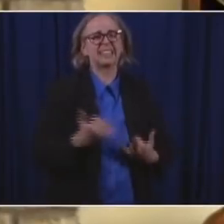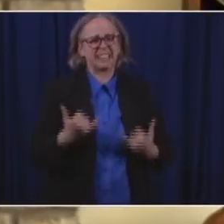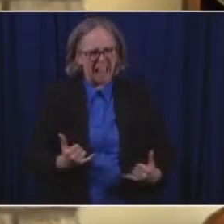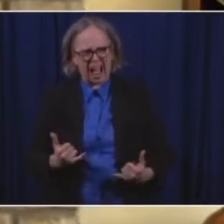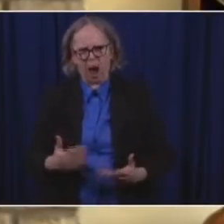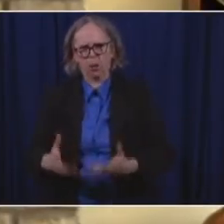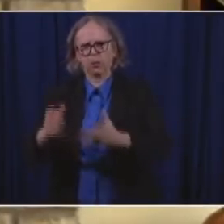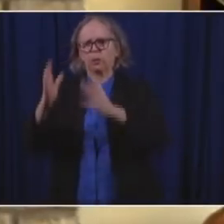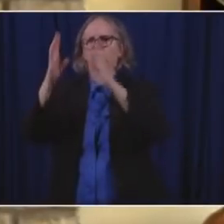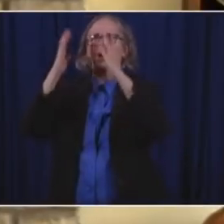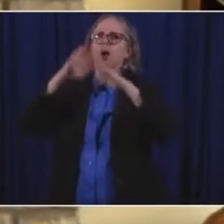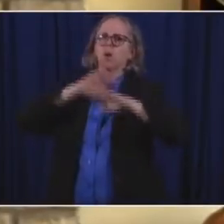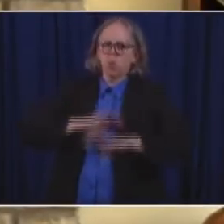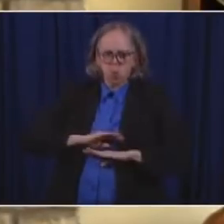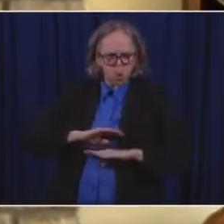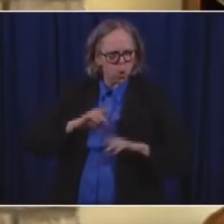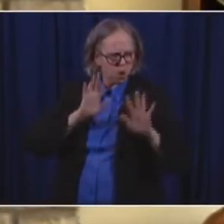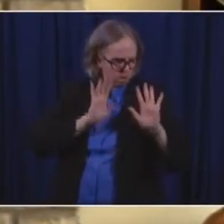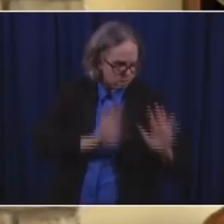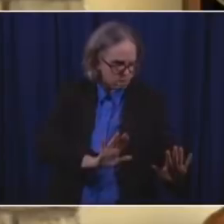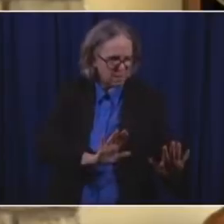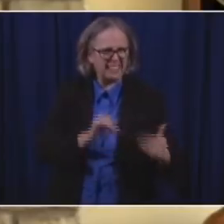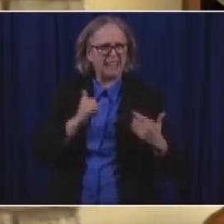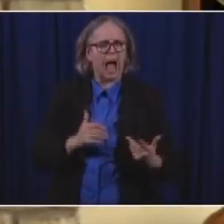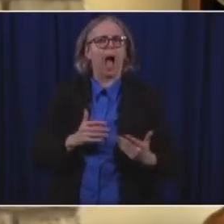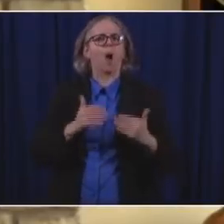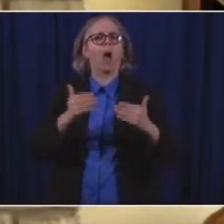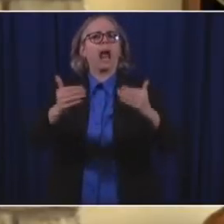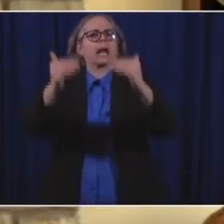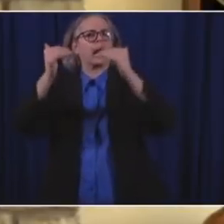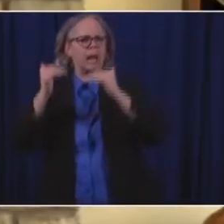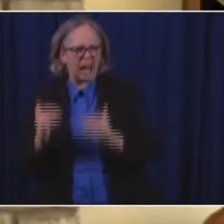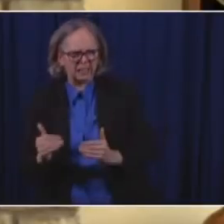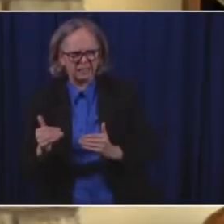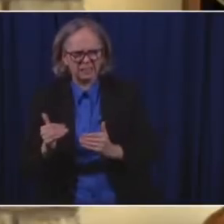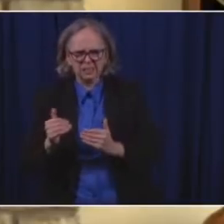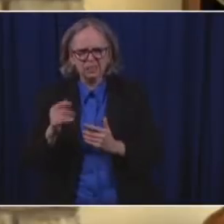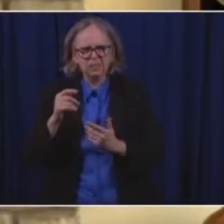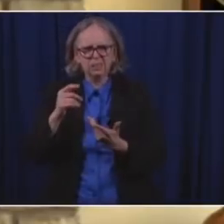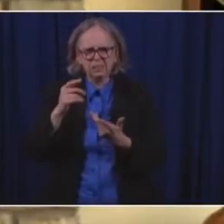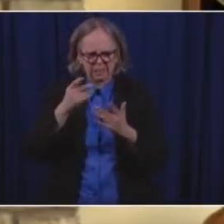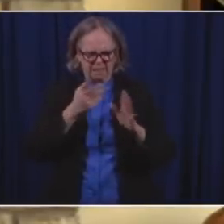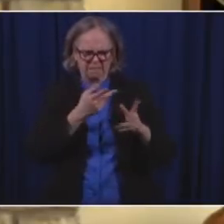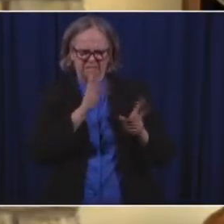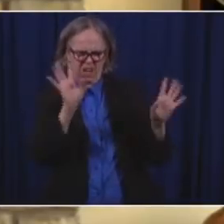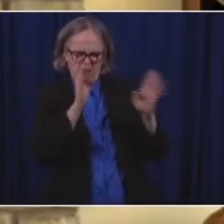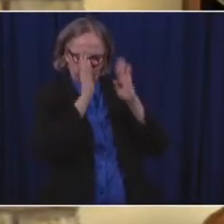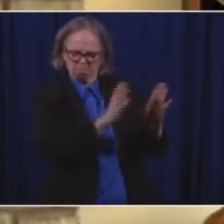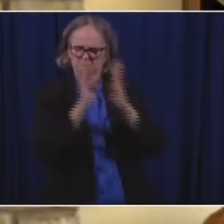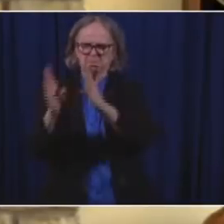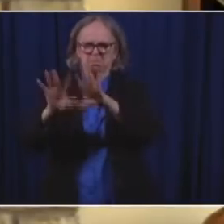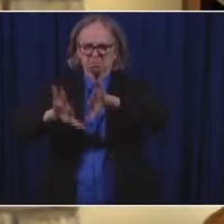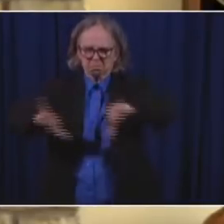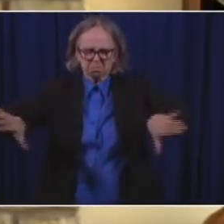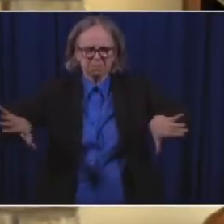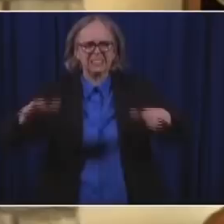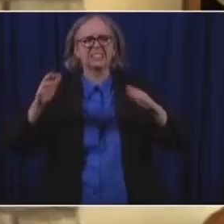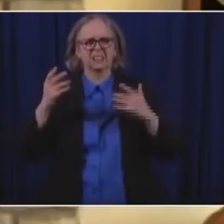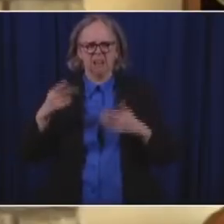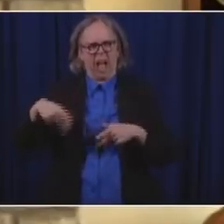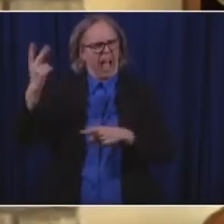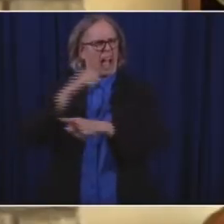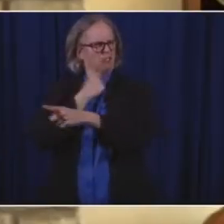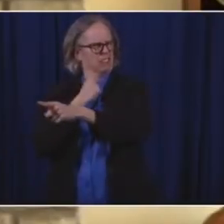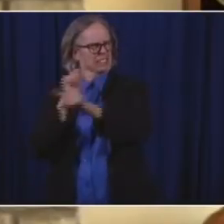relief because we're taking care of the people who are taking care of us. And at the same time, we're taking care of people who are at the most risk and where we're